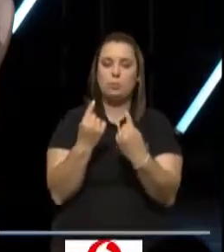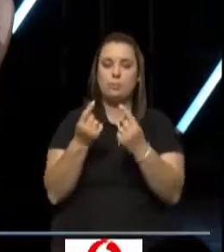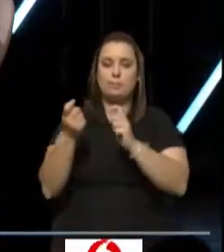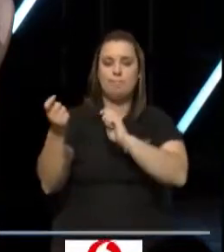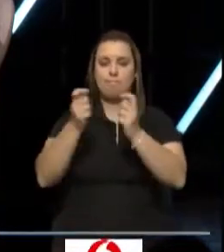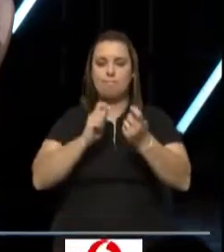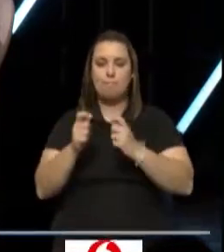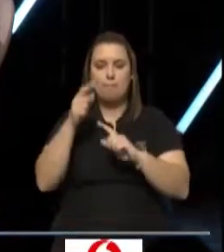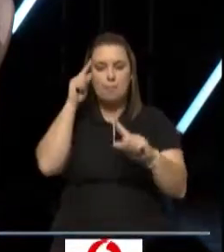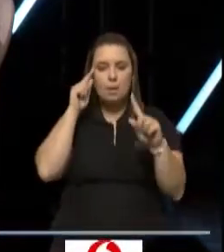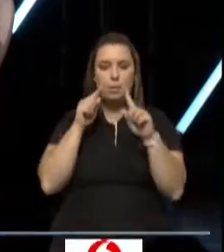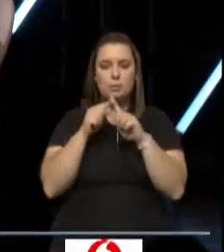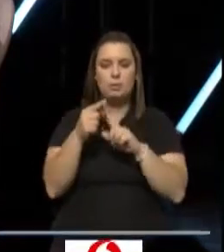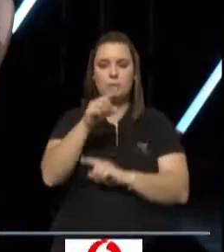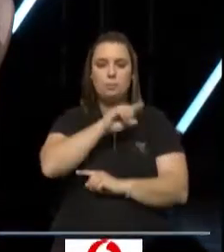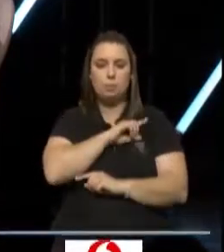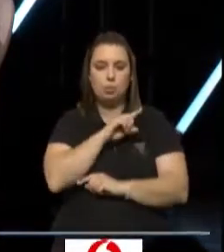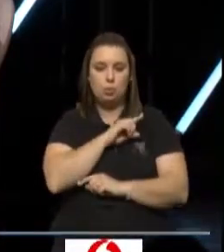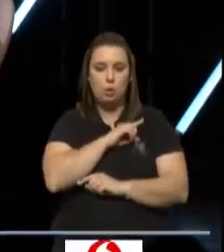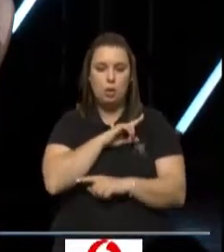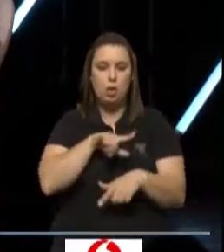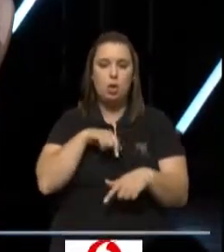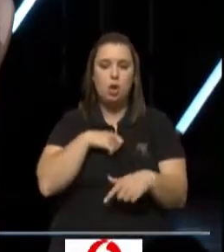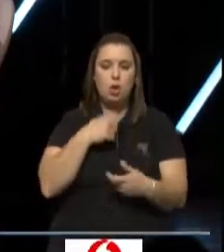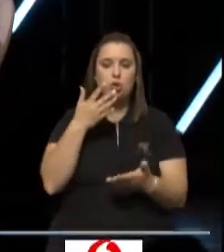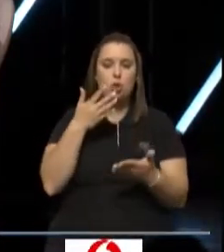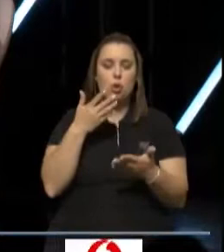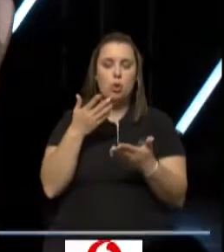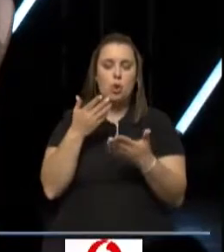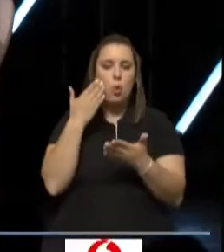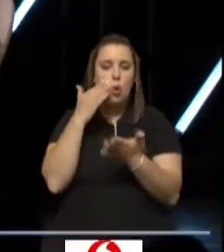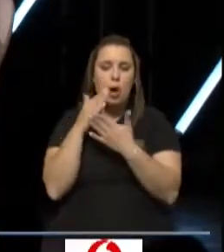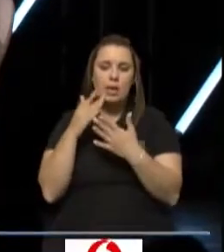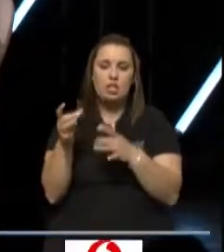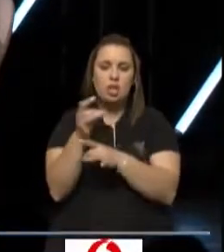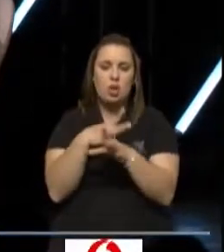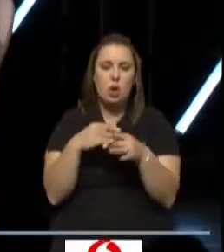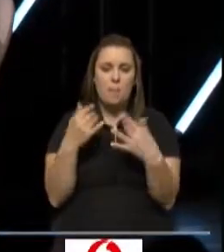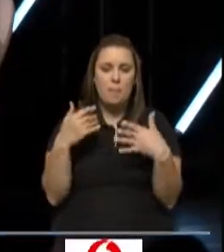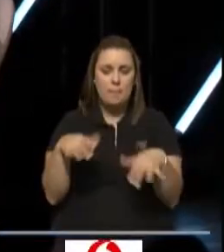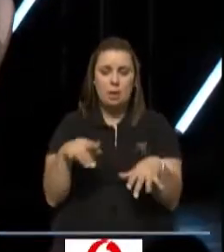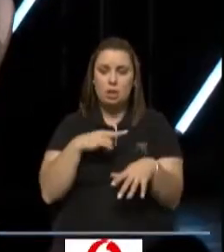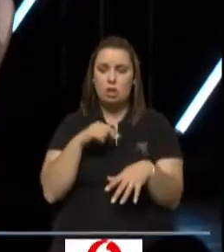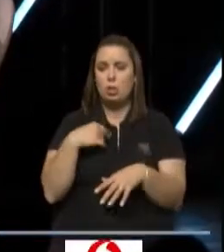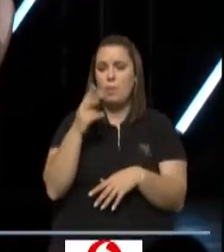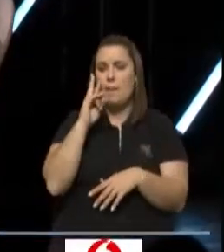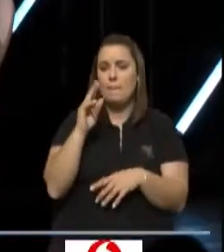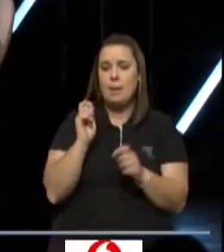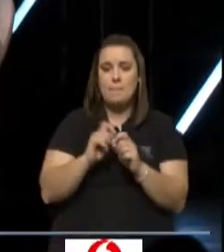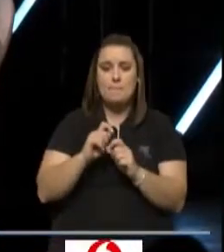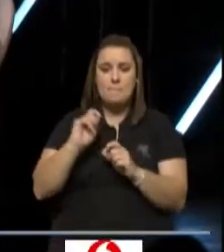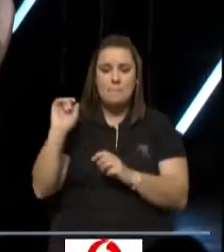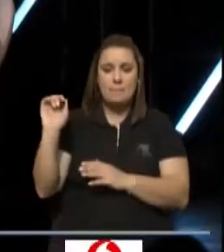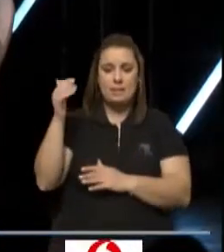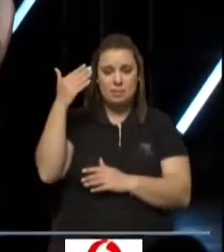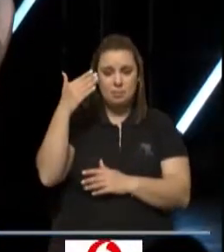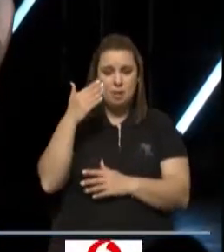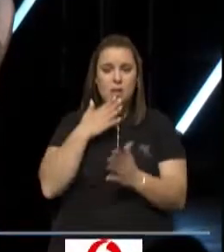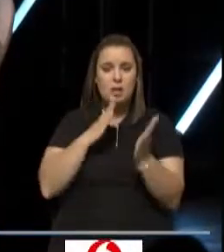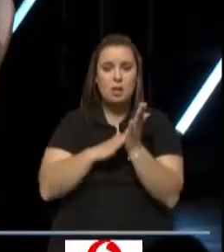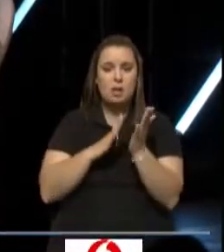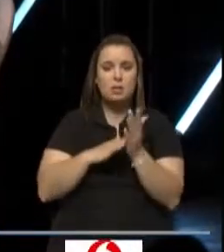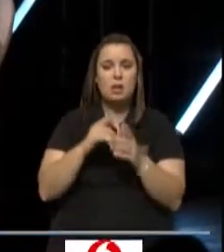in some interaction for personal data, we compare very badly with the rest of Europe. If the